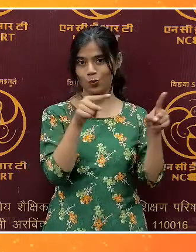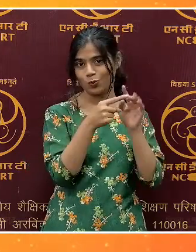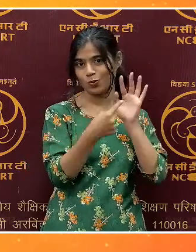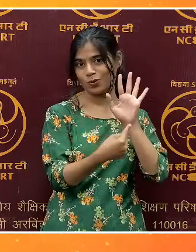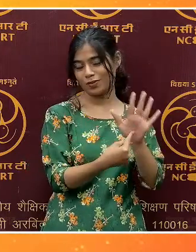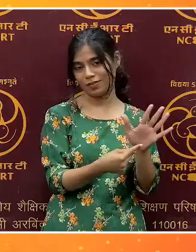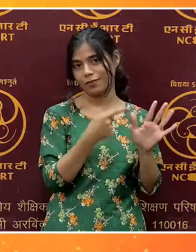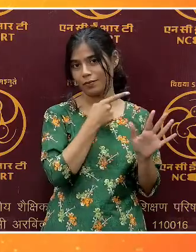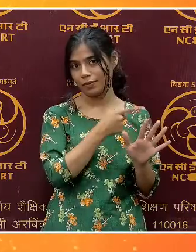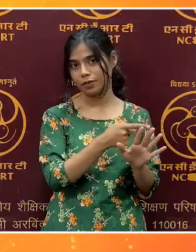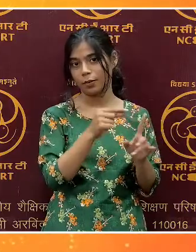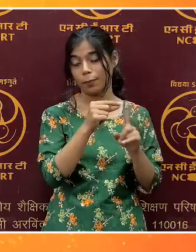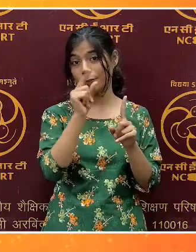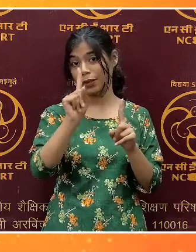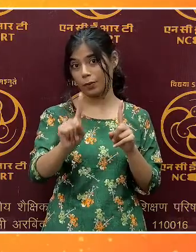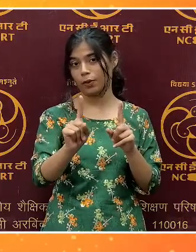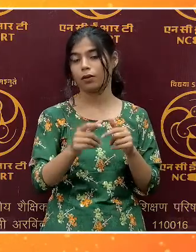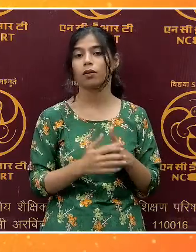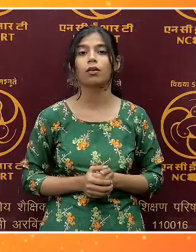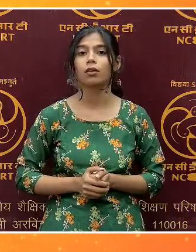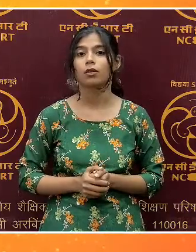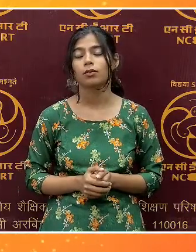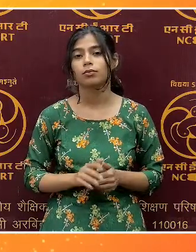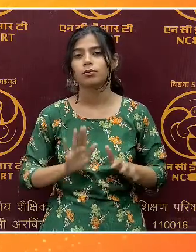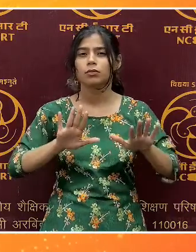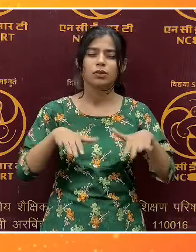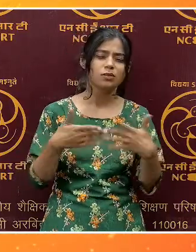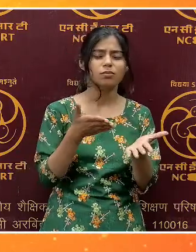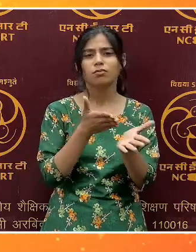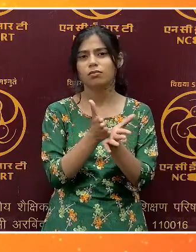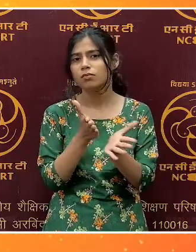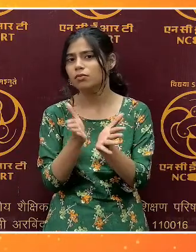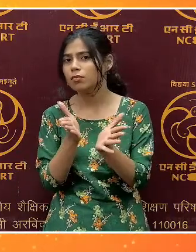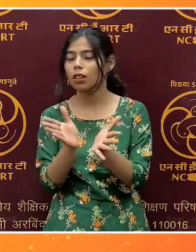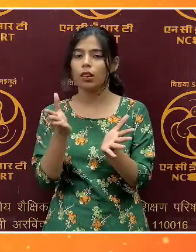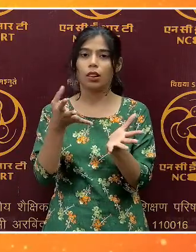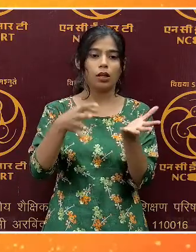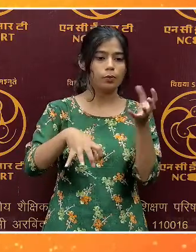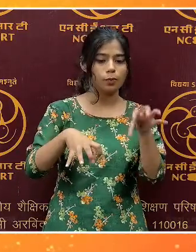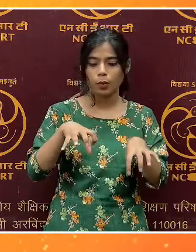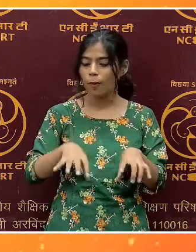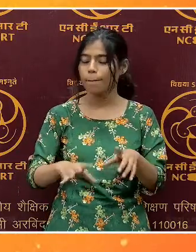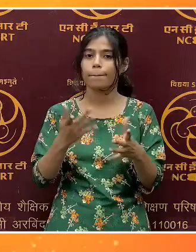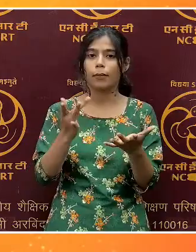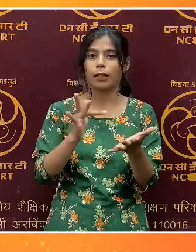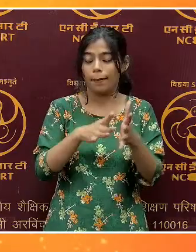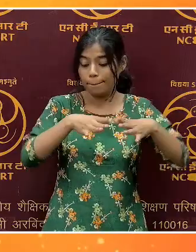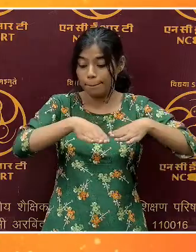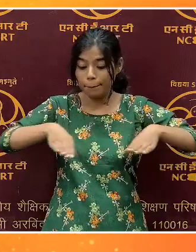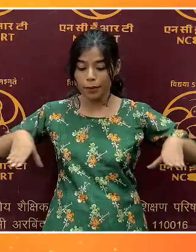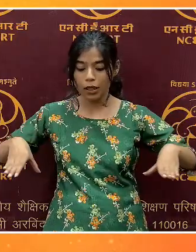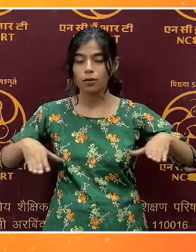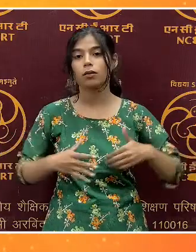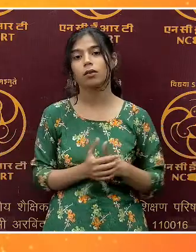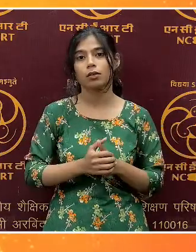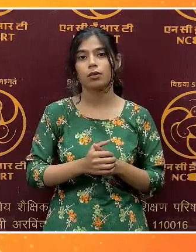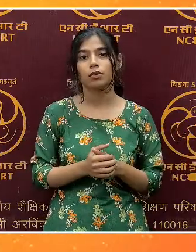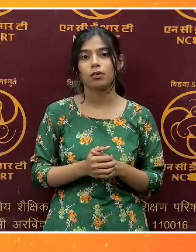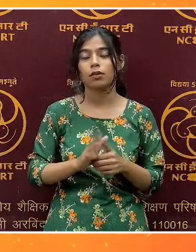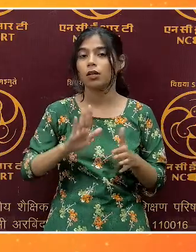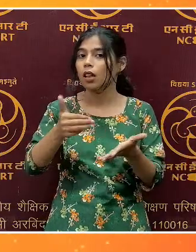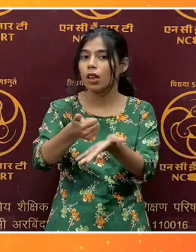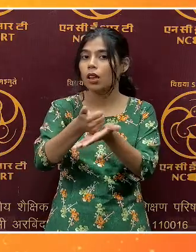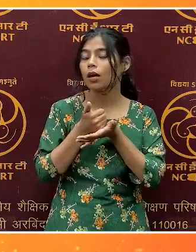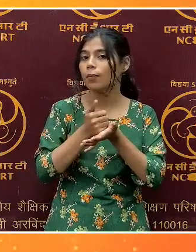P1. Another way of specifying the position of the particle in plane is with the help of